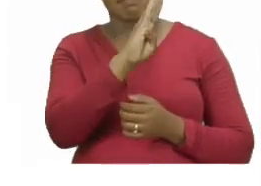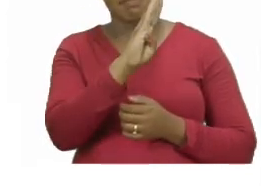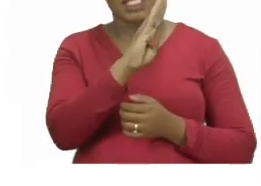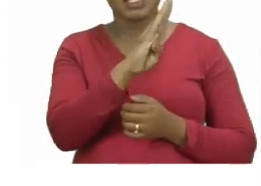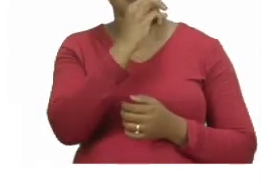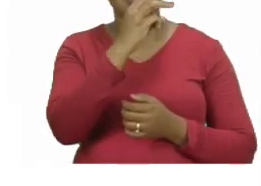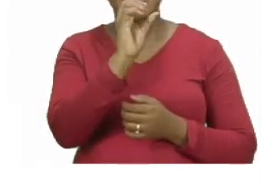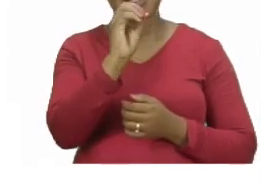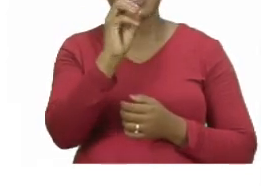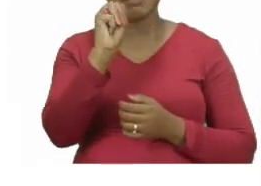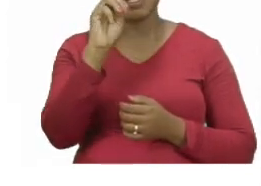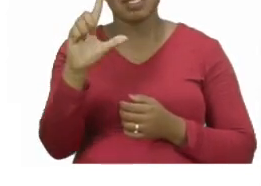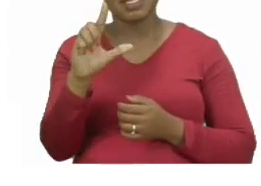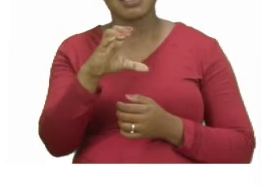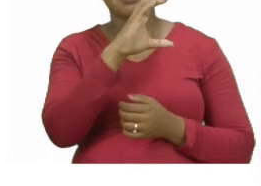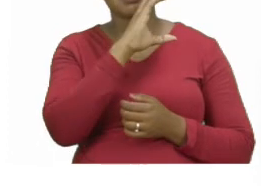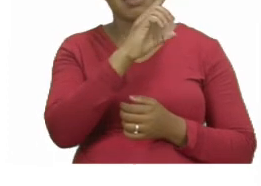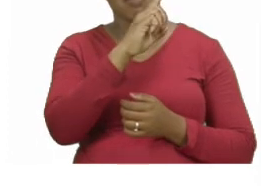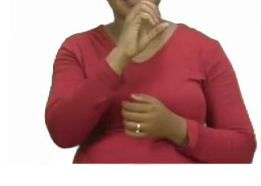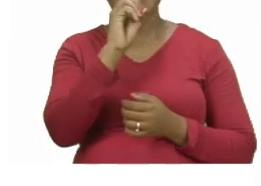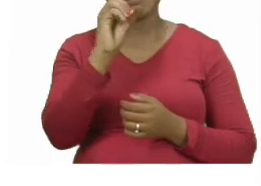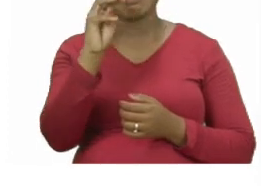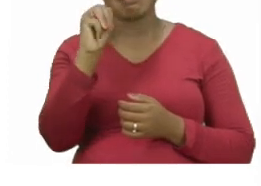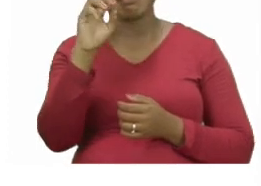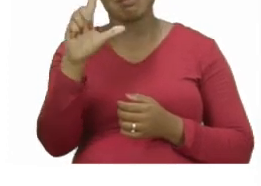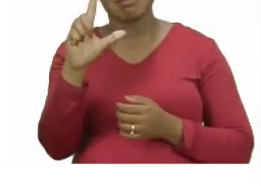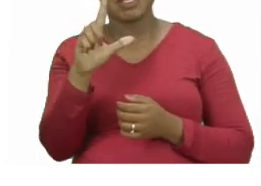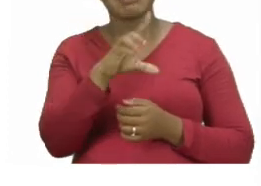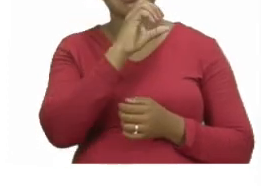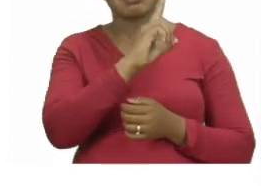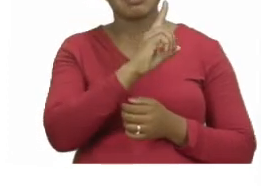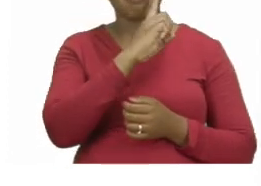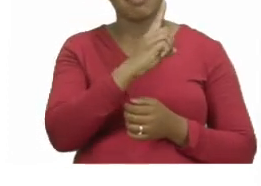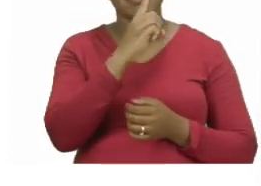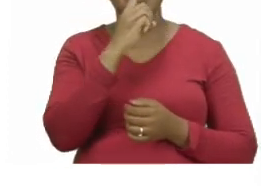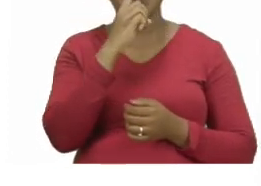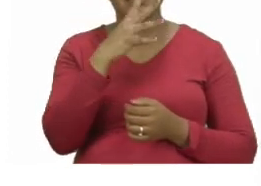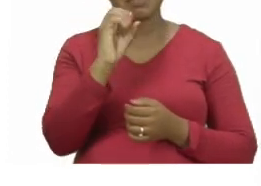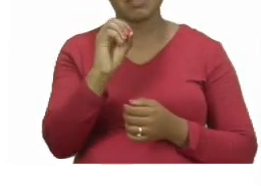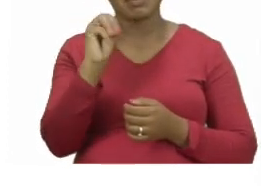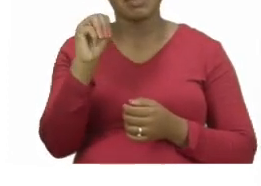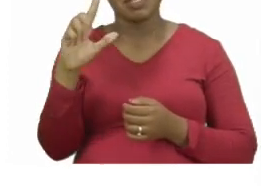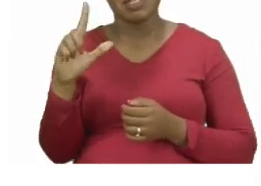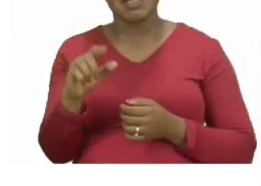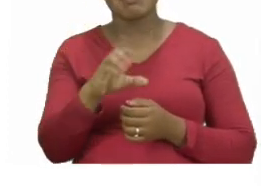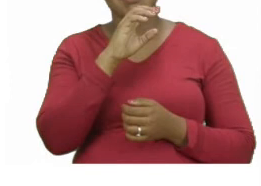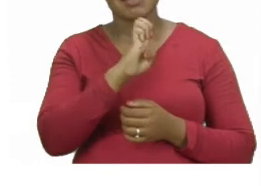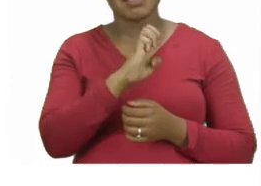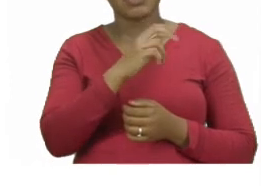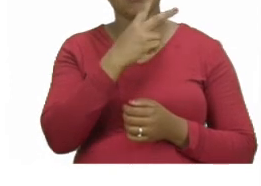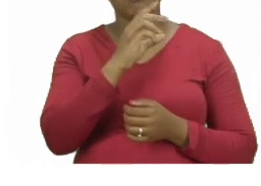that the bottles are measured in milliliters. So now you have to look at